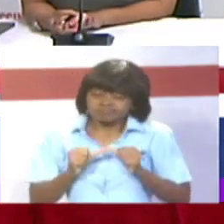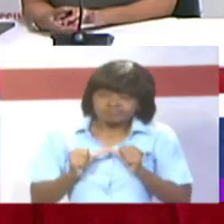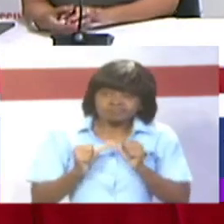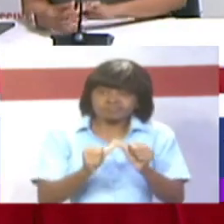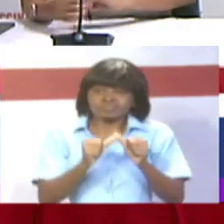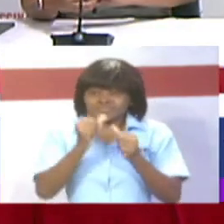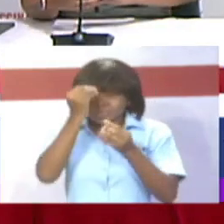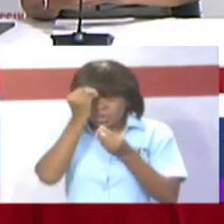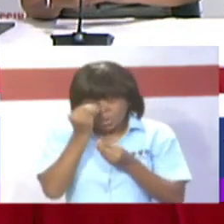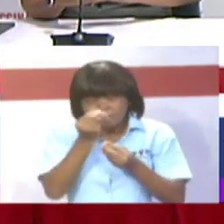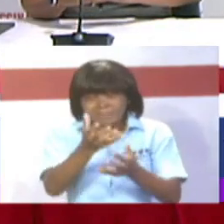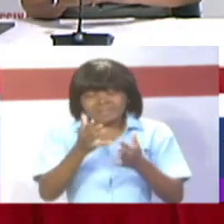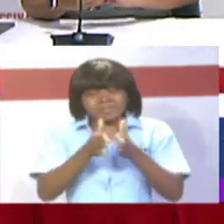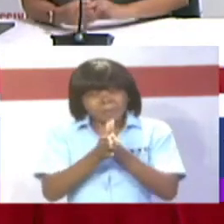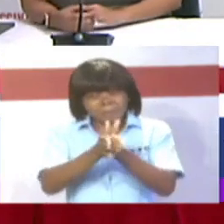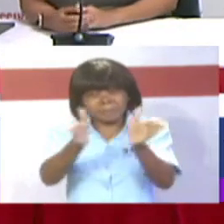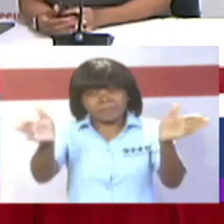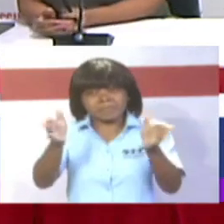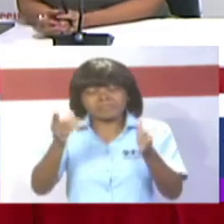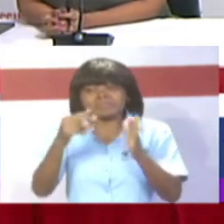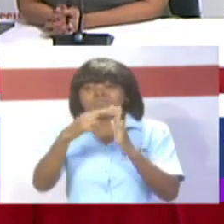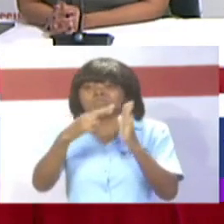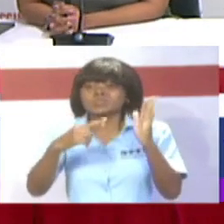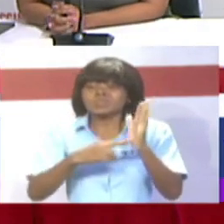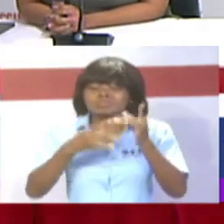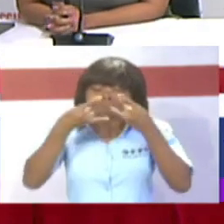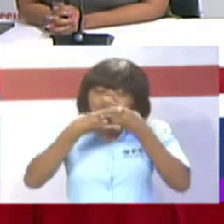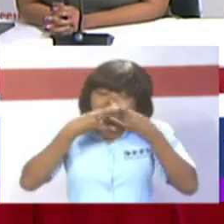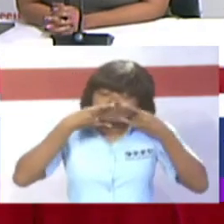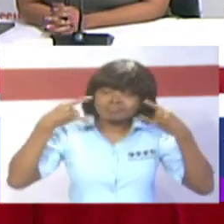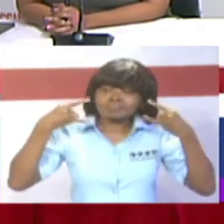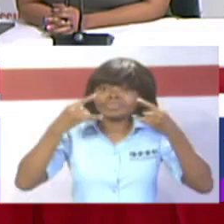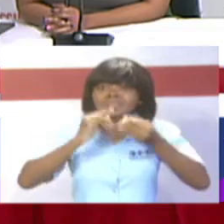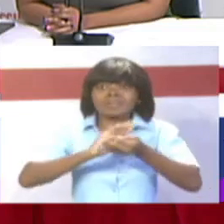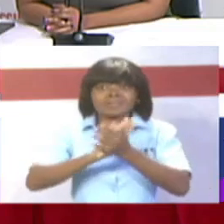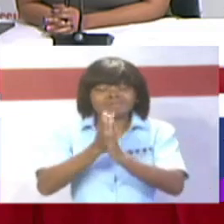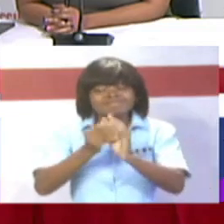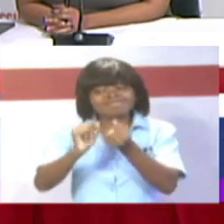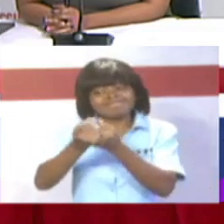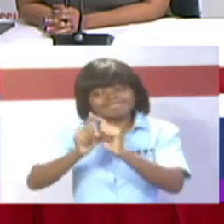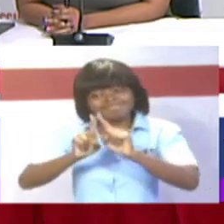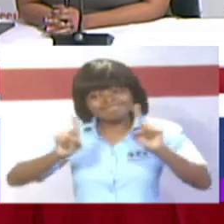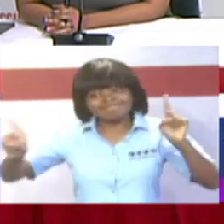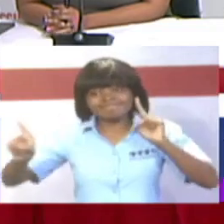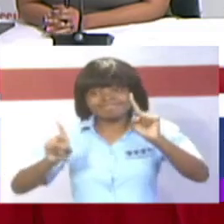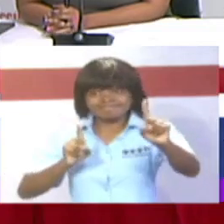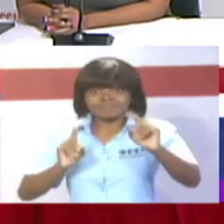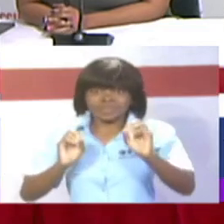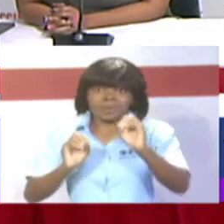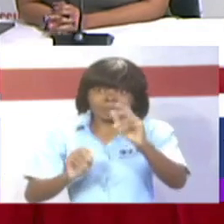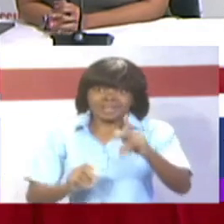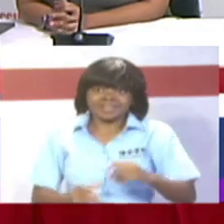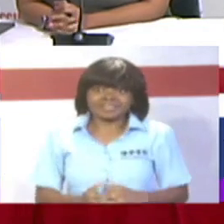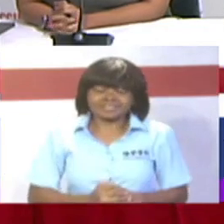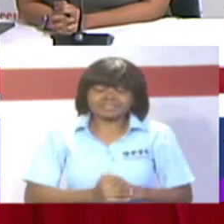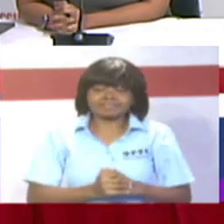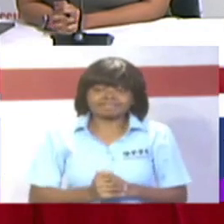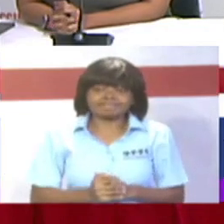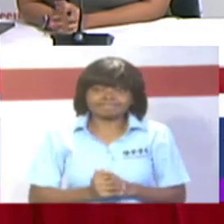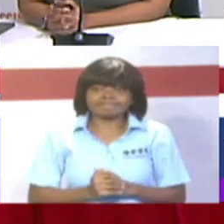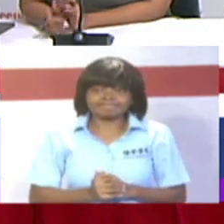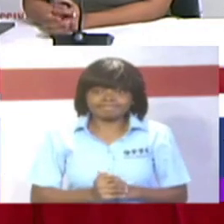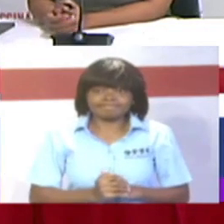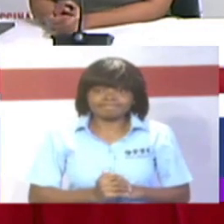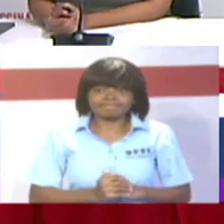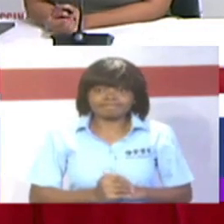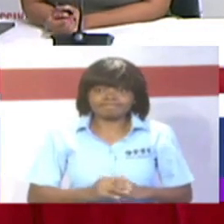I have a question for Dr. LeBlanc. Have you noticed a degree of Yes, sorry, I have a question for Dr. LeBlanc. Have you